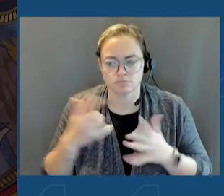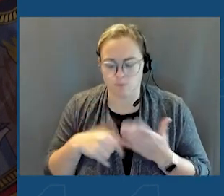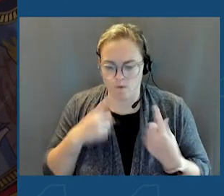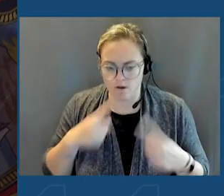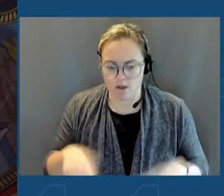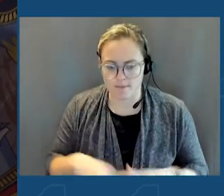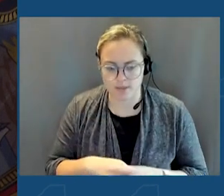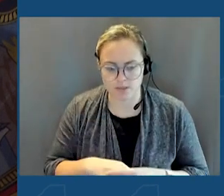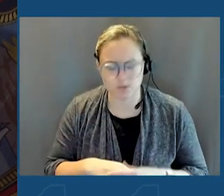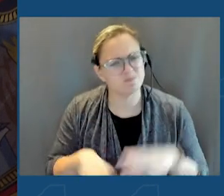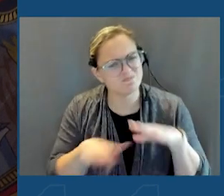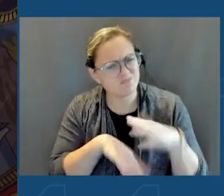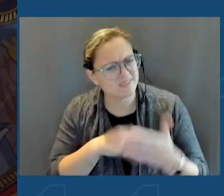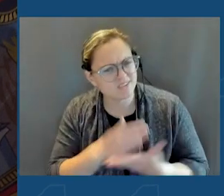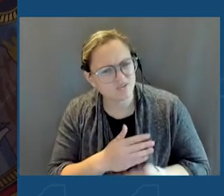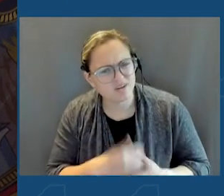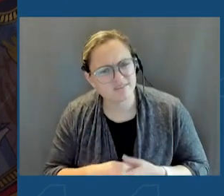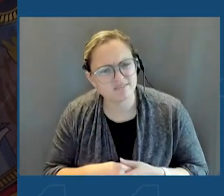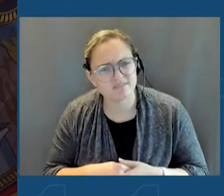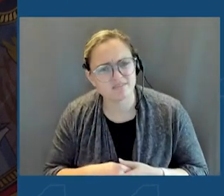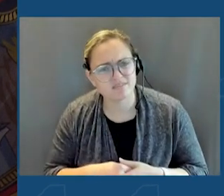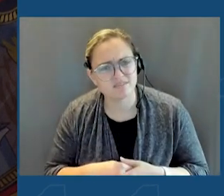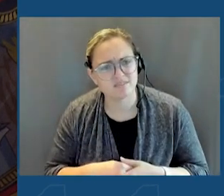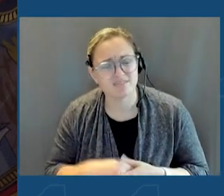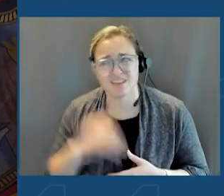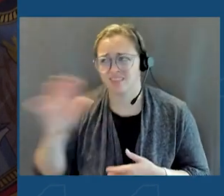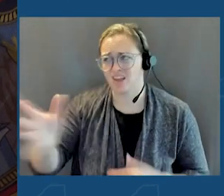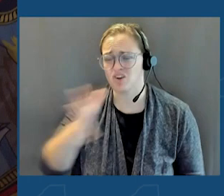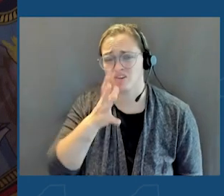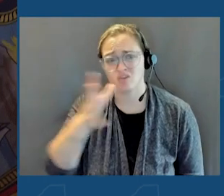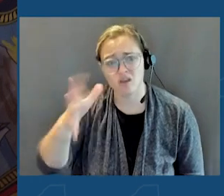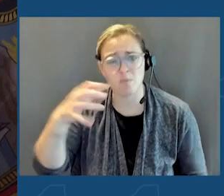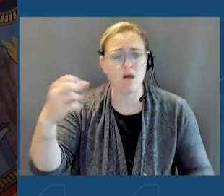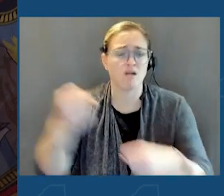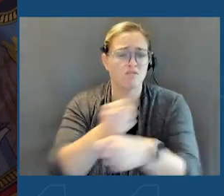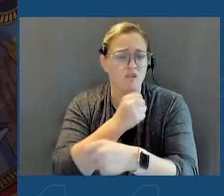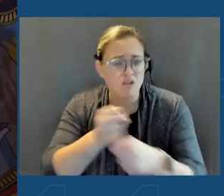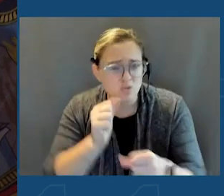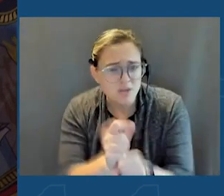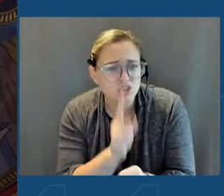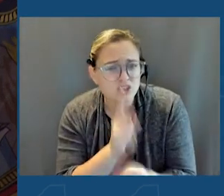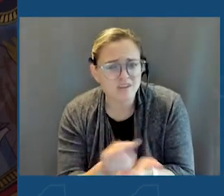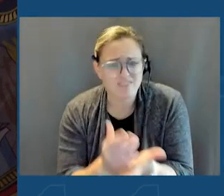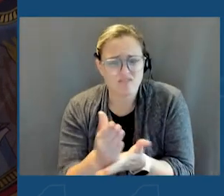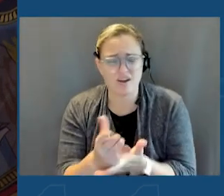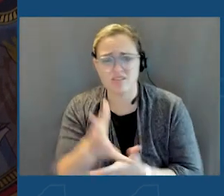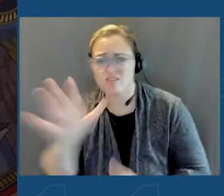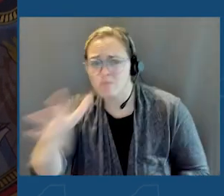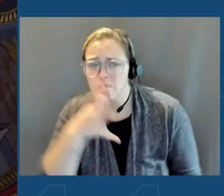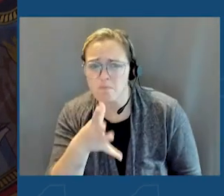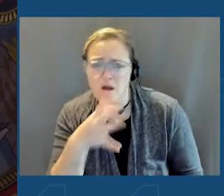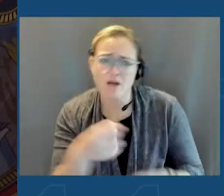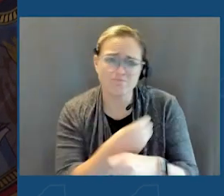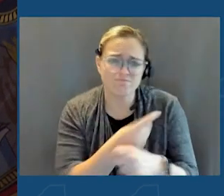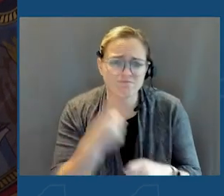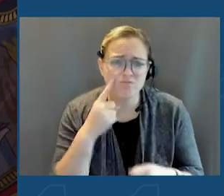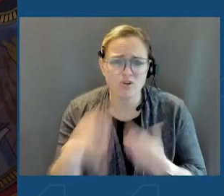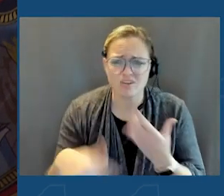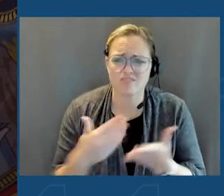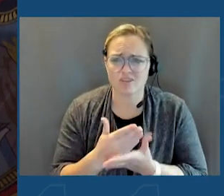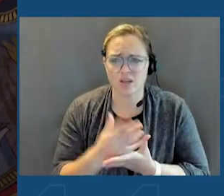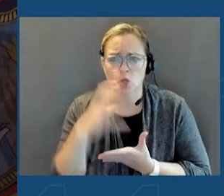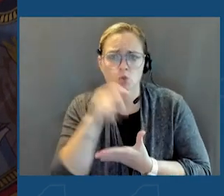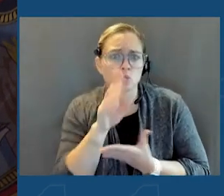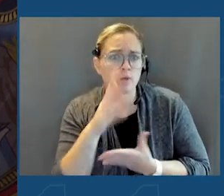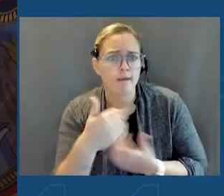a fundamental right that their grandmothers had fought for, that their mothers had fought for. They assumed would always be there